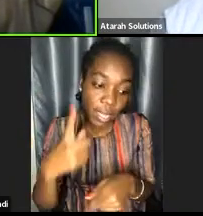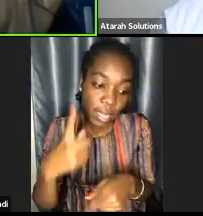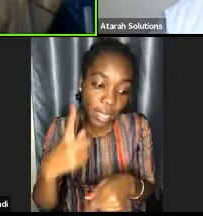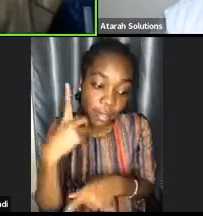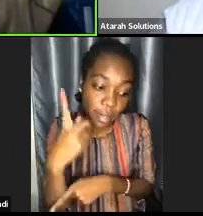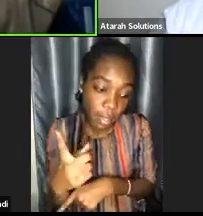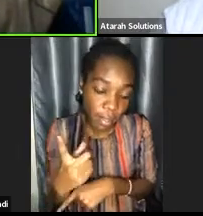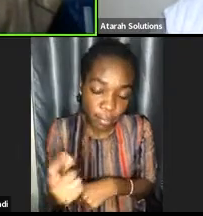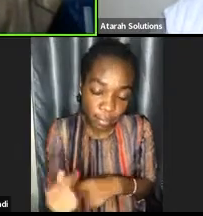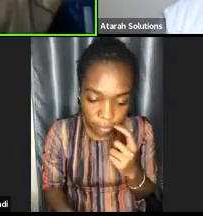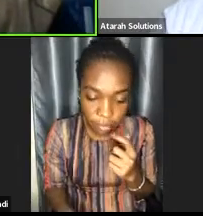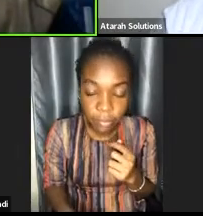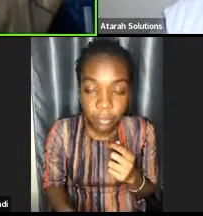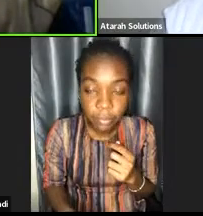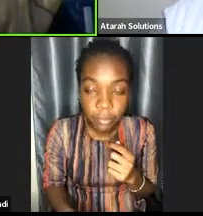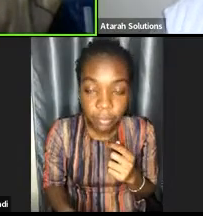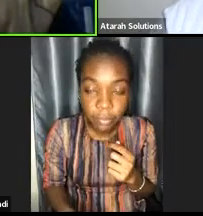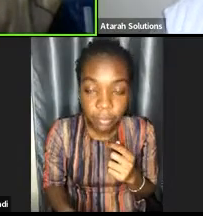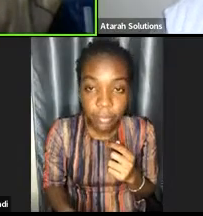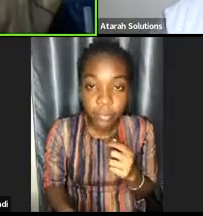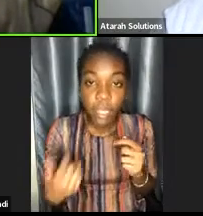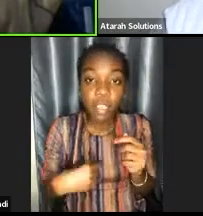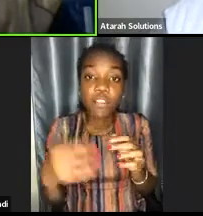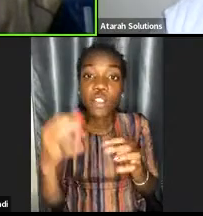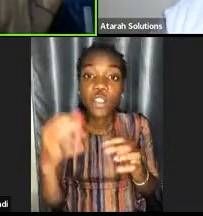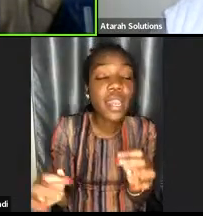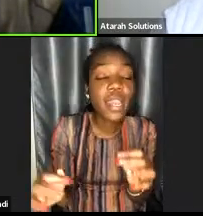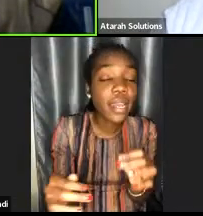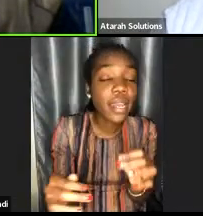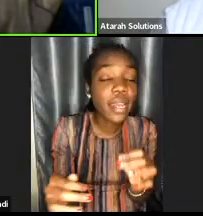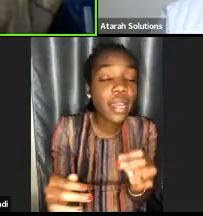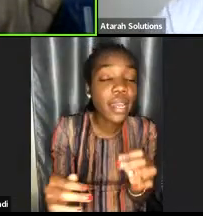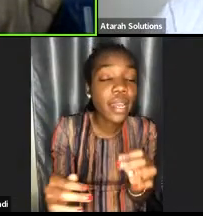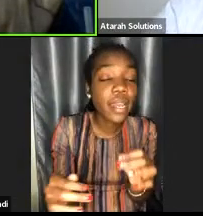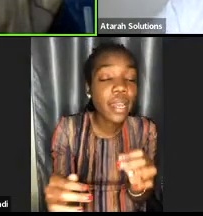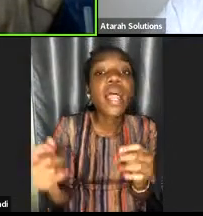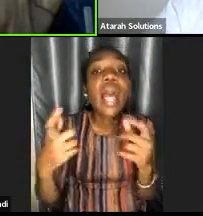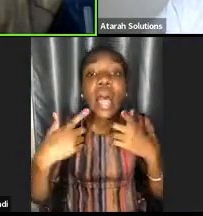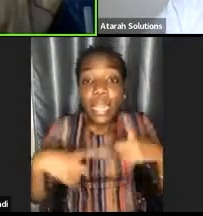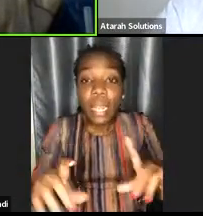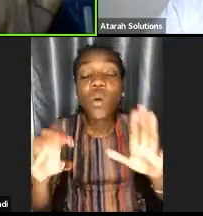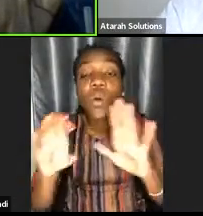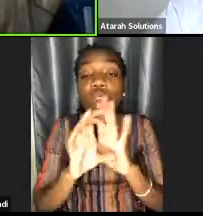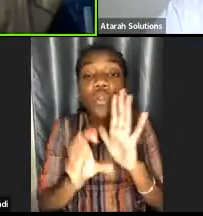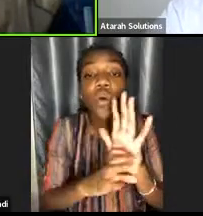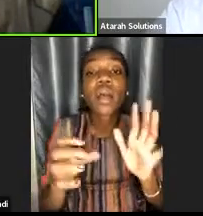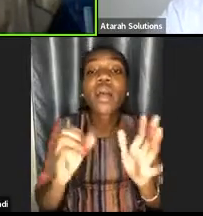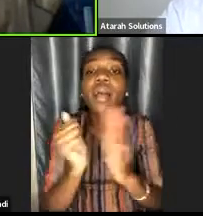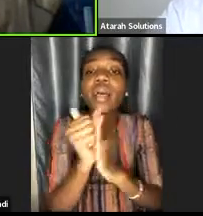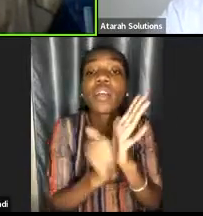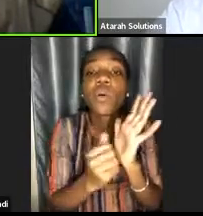the judiciary is mandated by the Constitution under Article 159